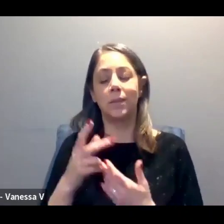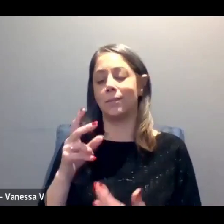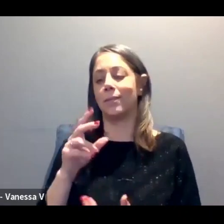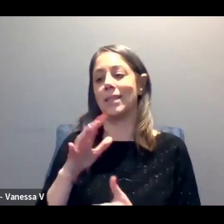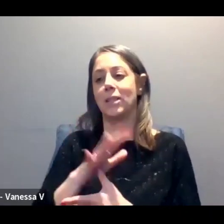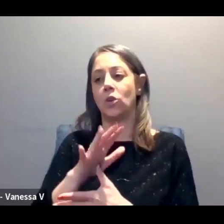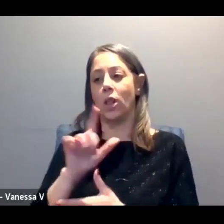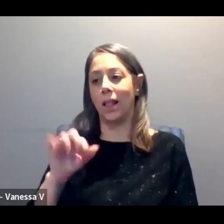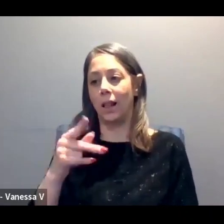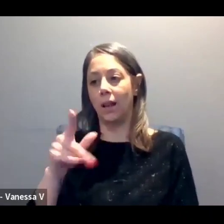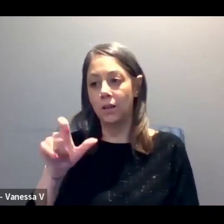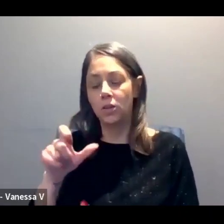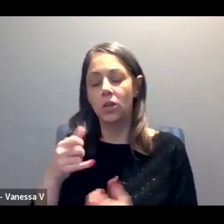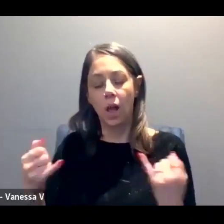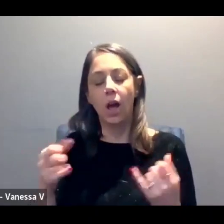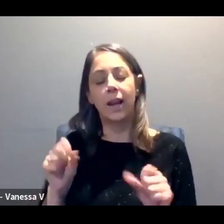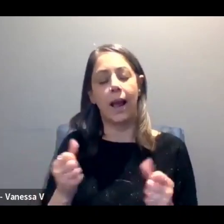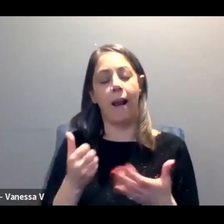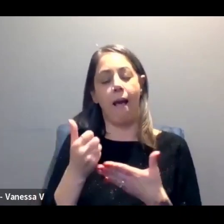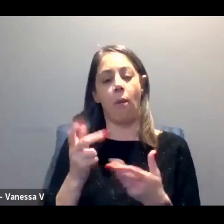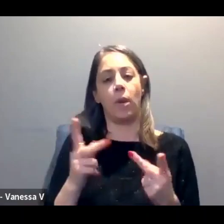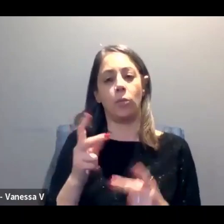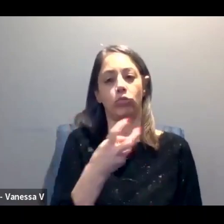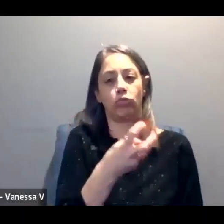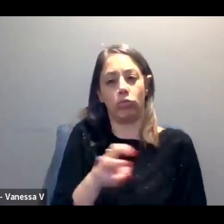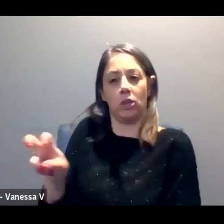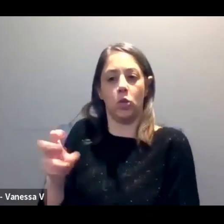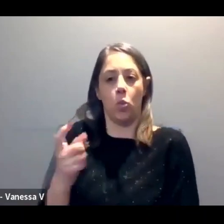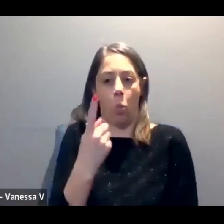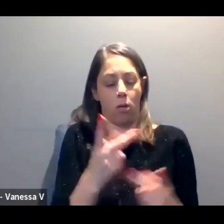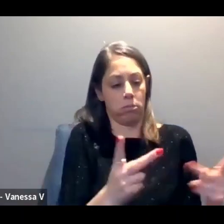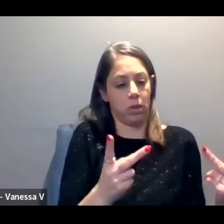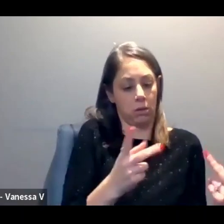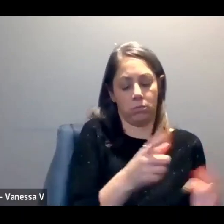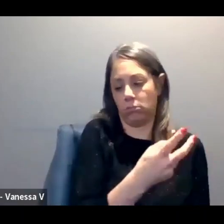related programs can help folks with transitions from one setting to another.